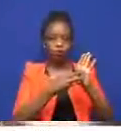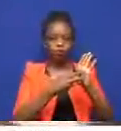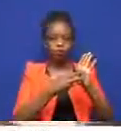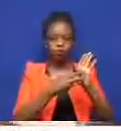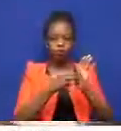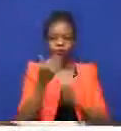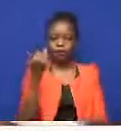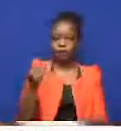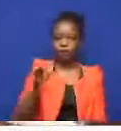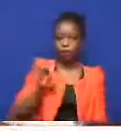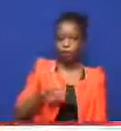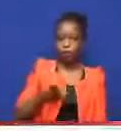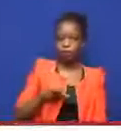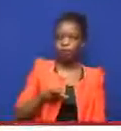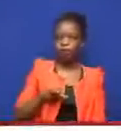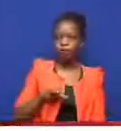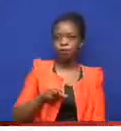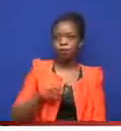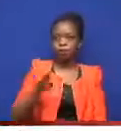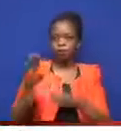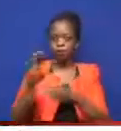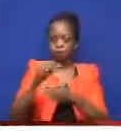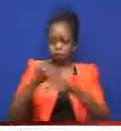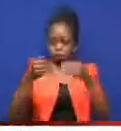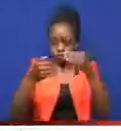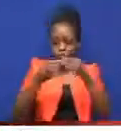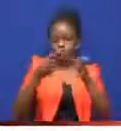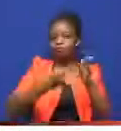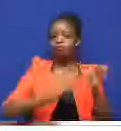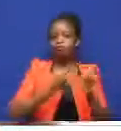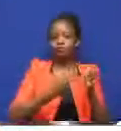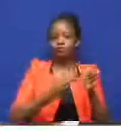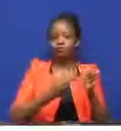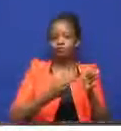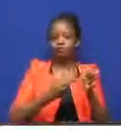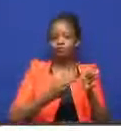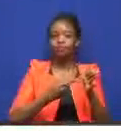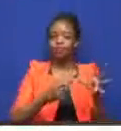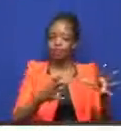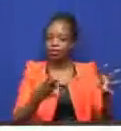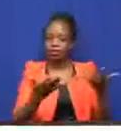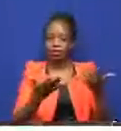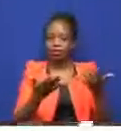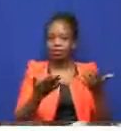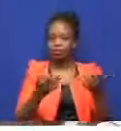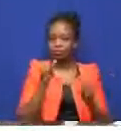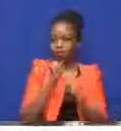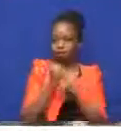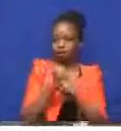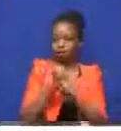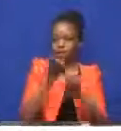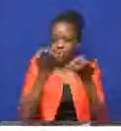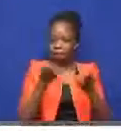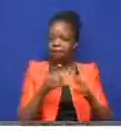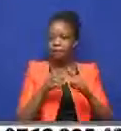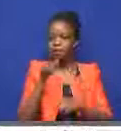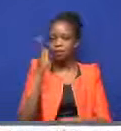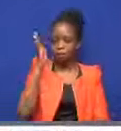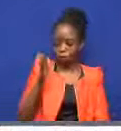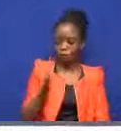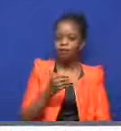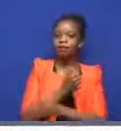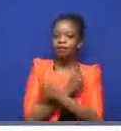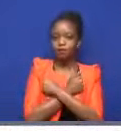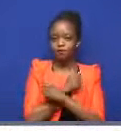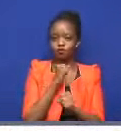is a young woman in the construction industry, an odd job you might think, but this is her passion. Well,